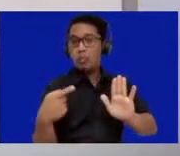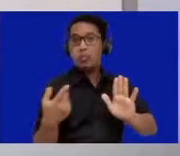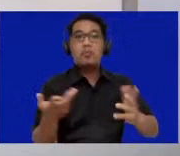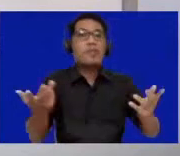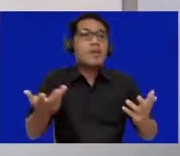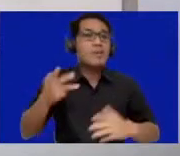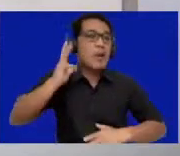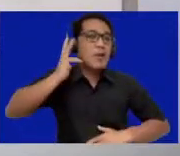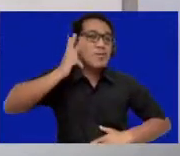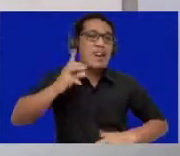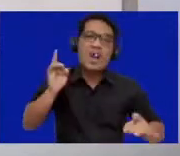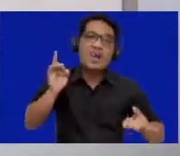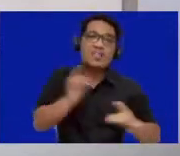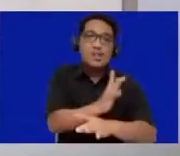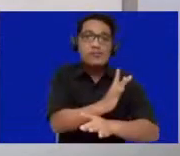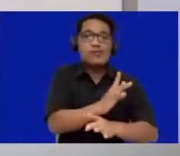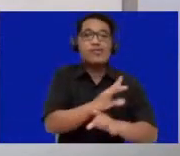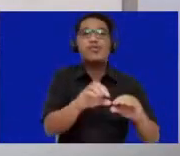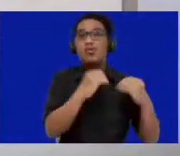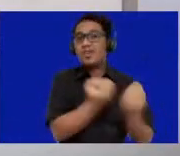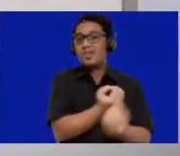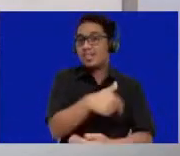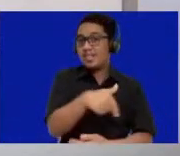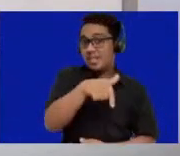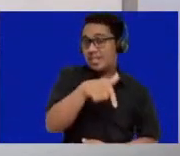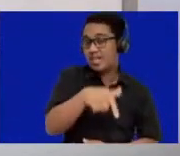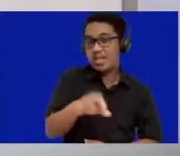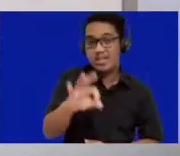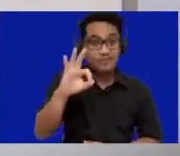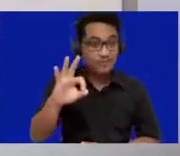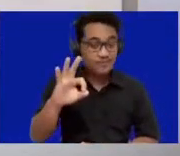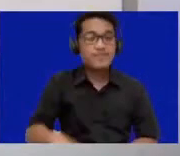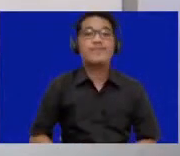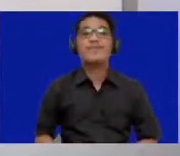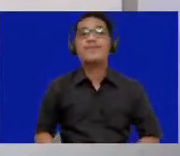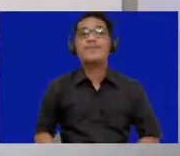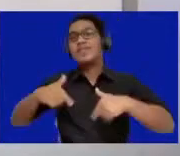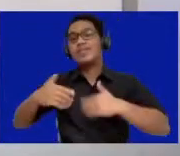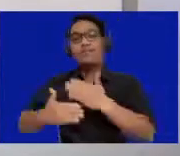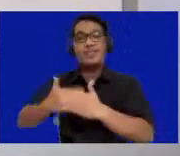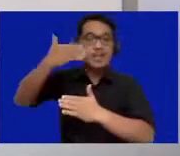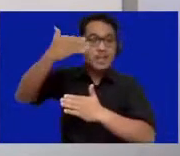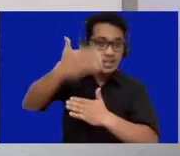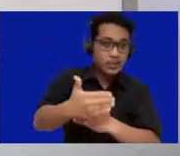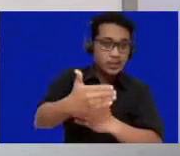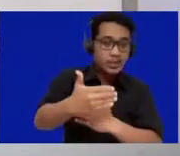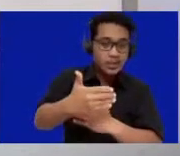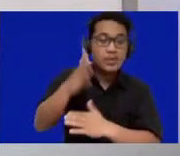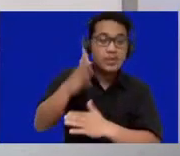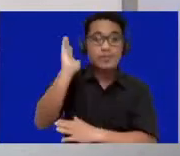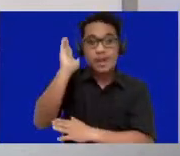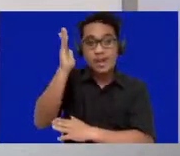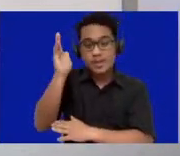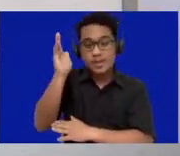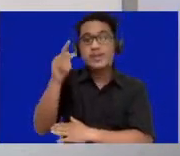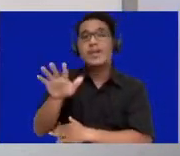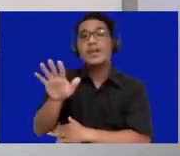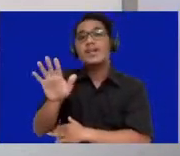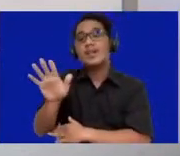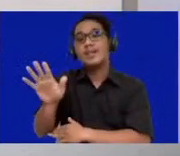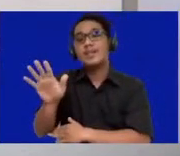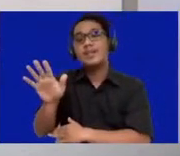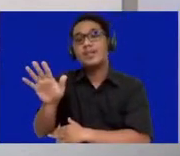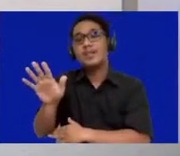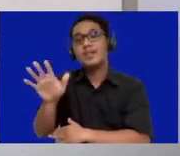ladies and gentlemen, going to the next presentation that will be delivered by our next speakers. So, I would like to